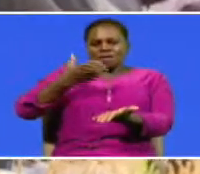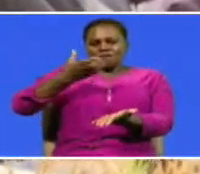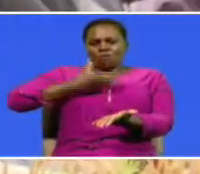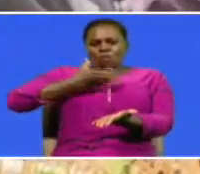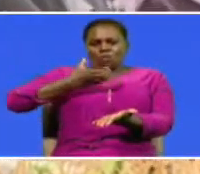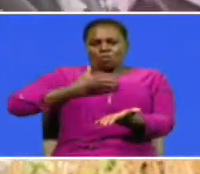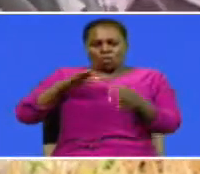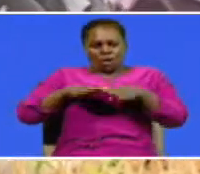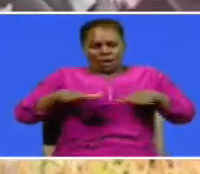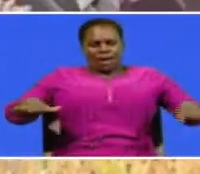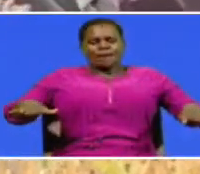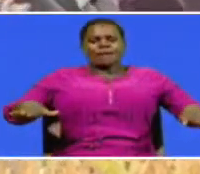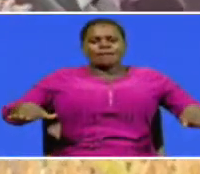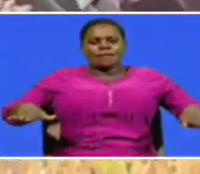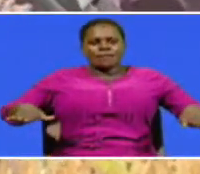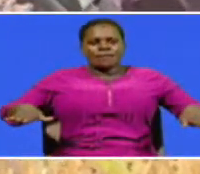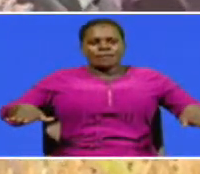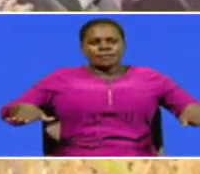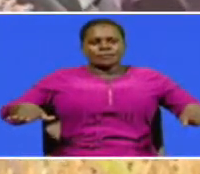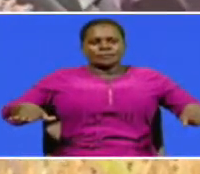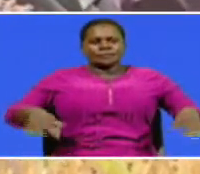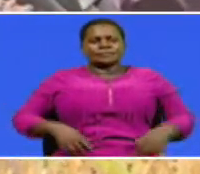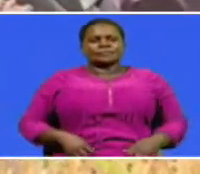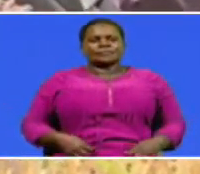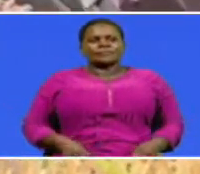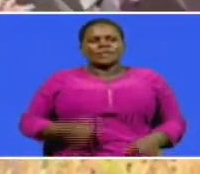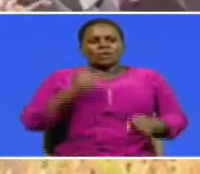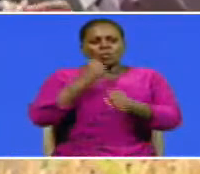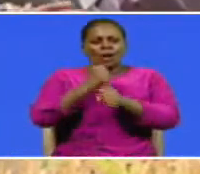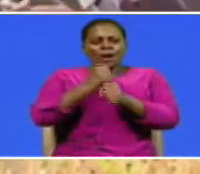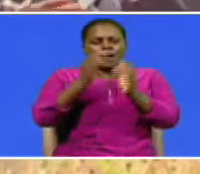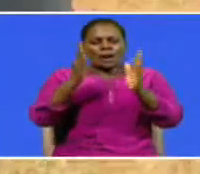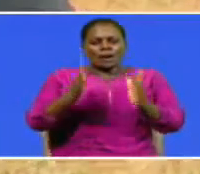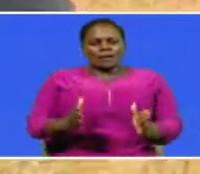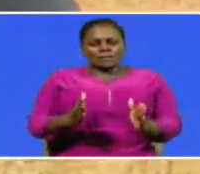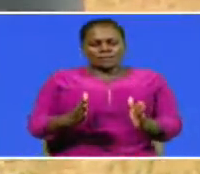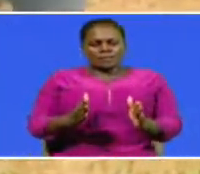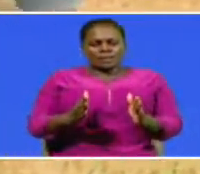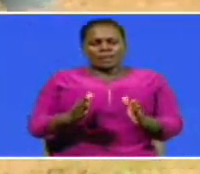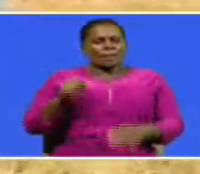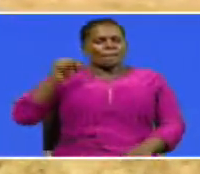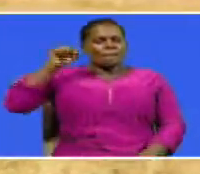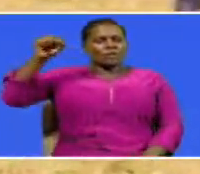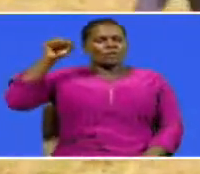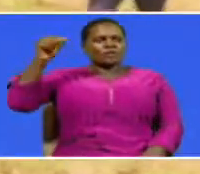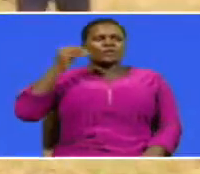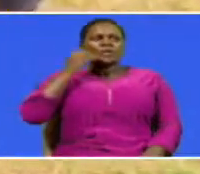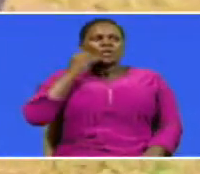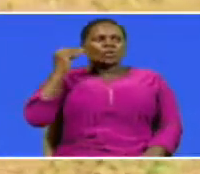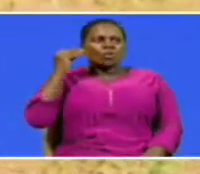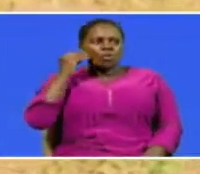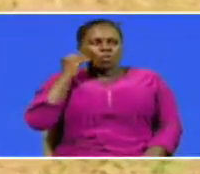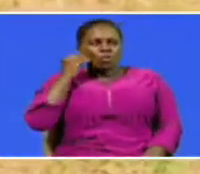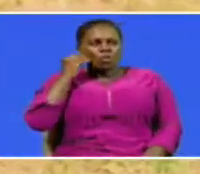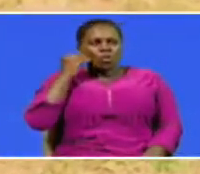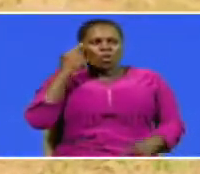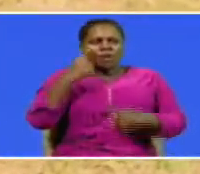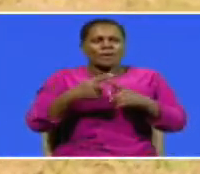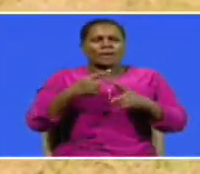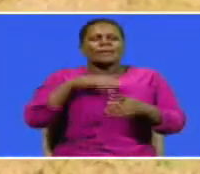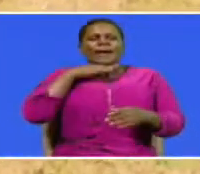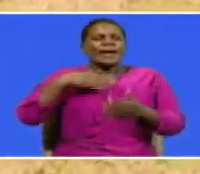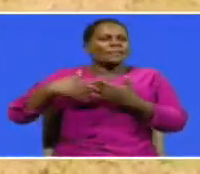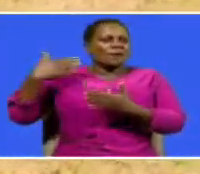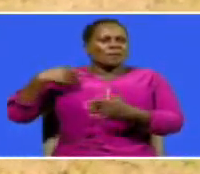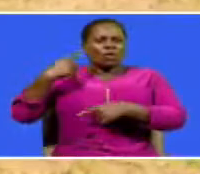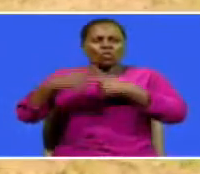the multi-million shilling property. Workers at the farmer's politician's home, who died several years ago,